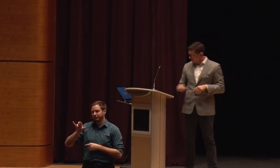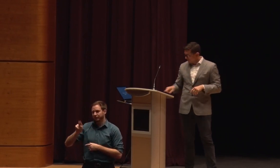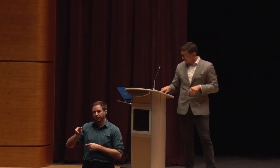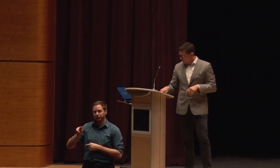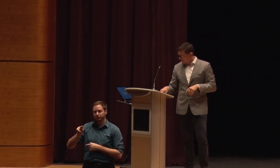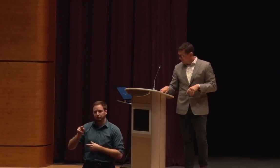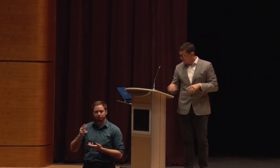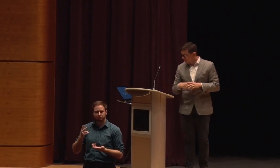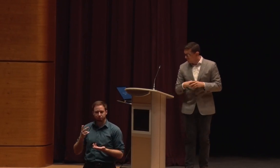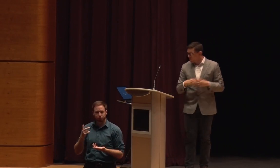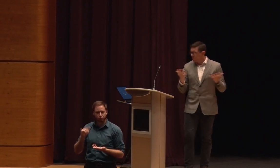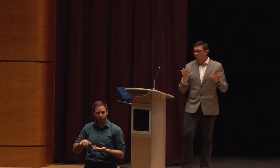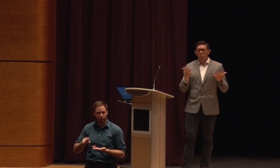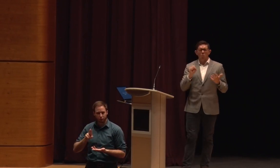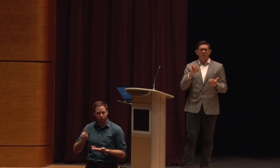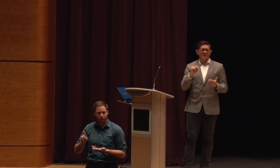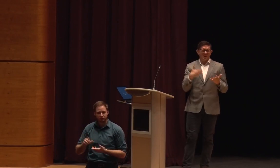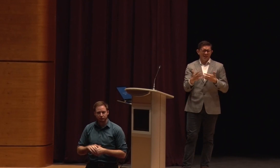Abbreviation UD.